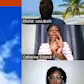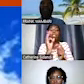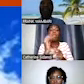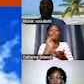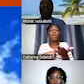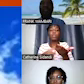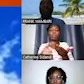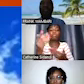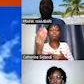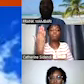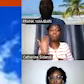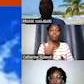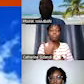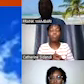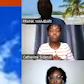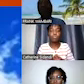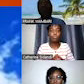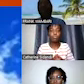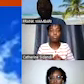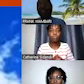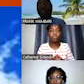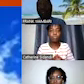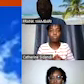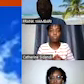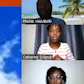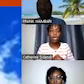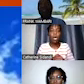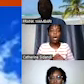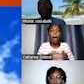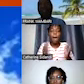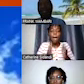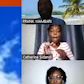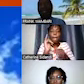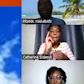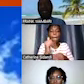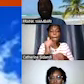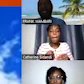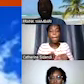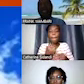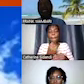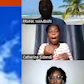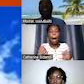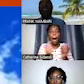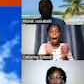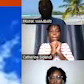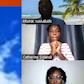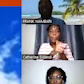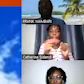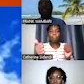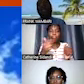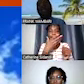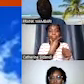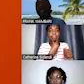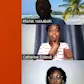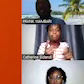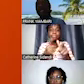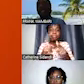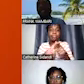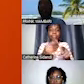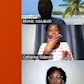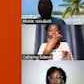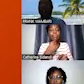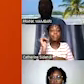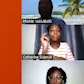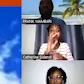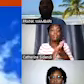ago, um, she had a child with another man, and a man that they used to be boyfriend